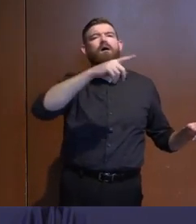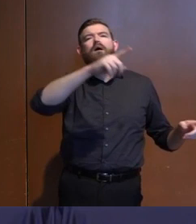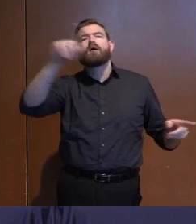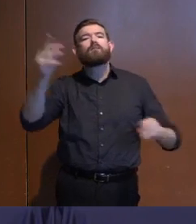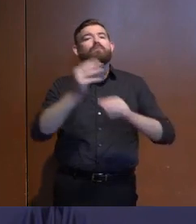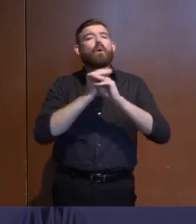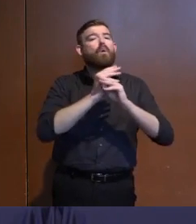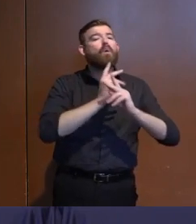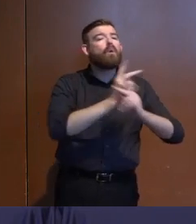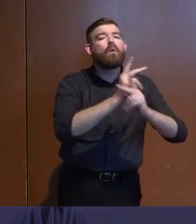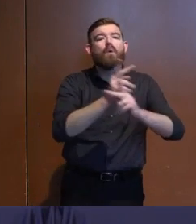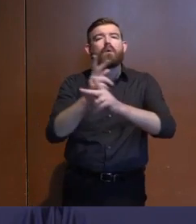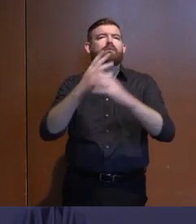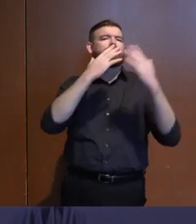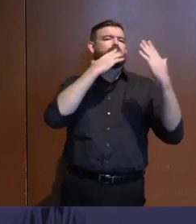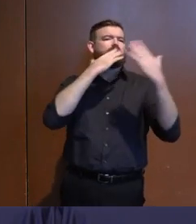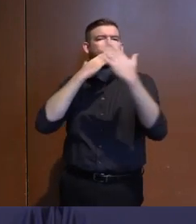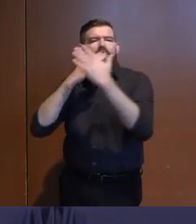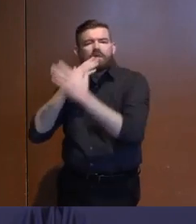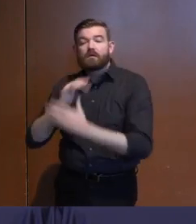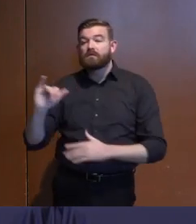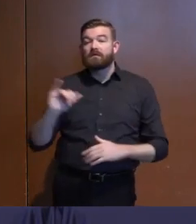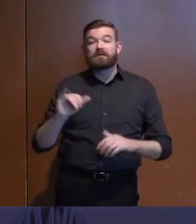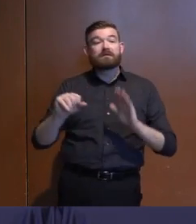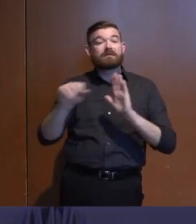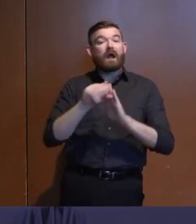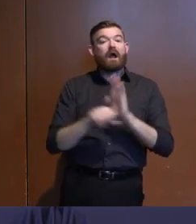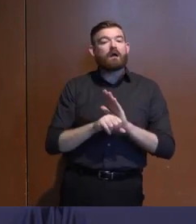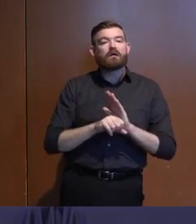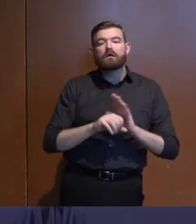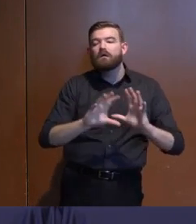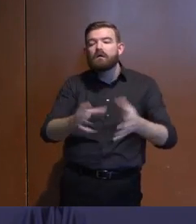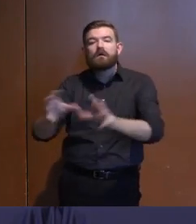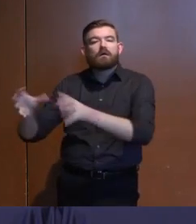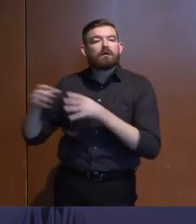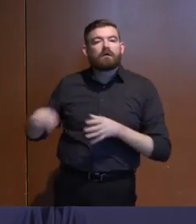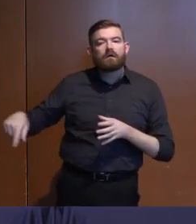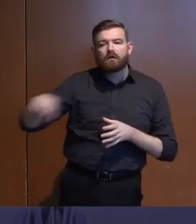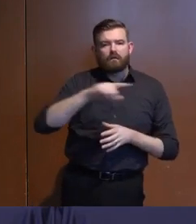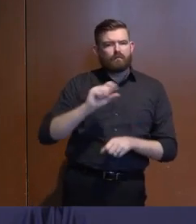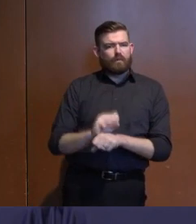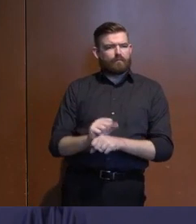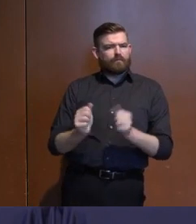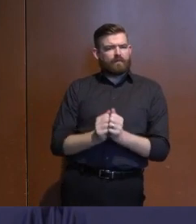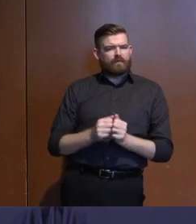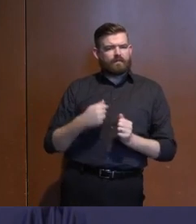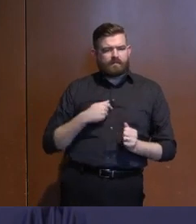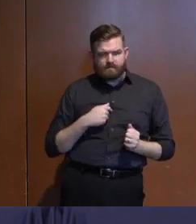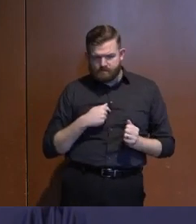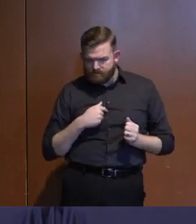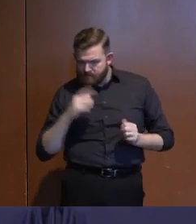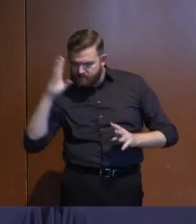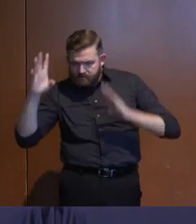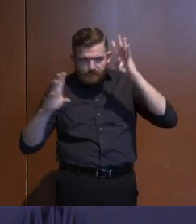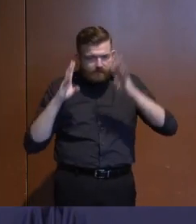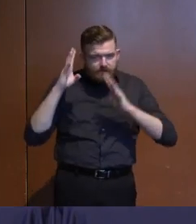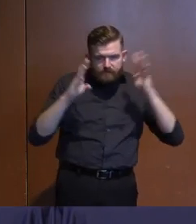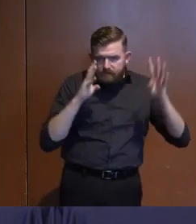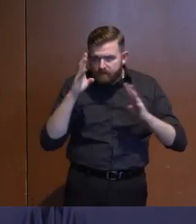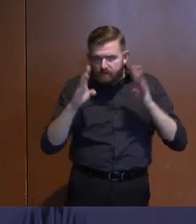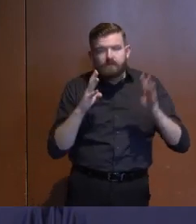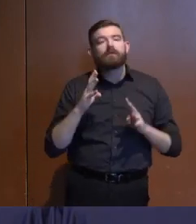the state-level associations who worked with us on this for New Jersey. And I'm especially proud,